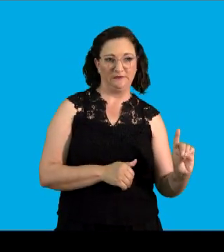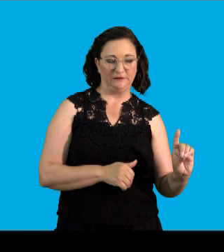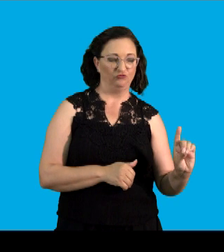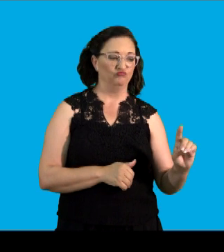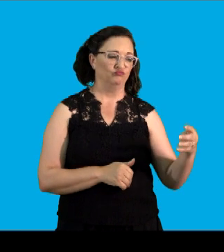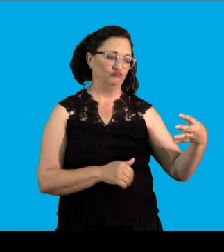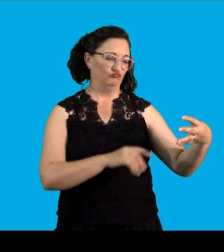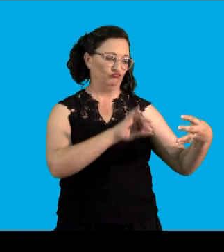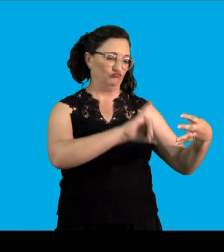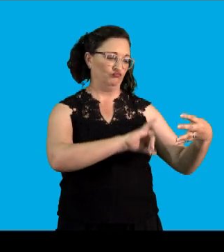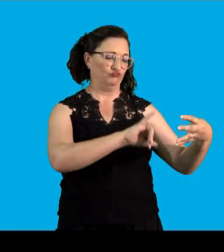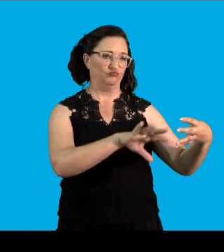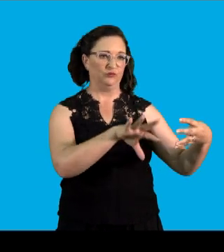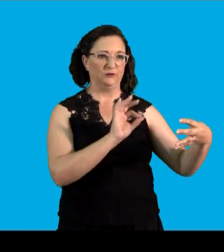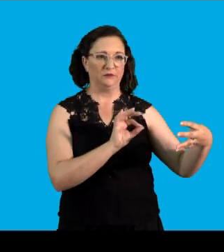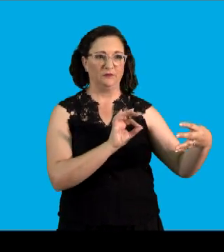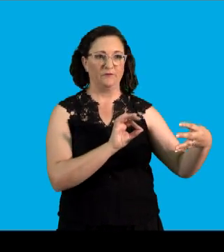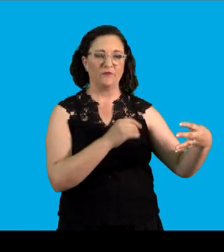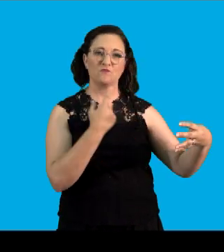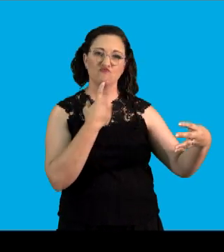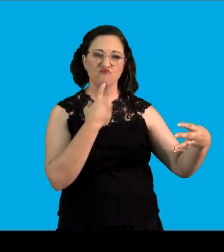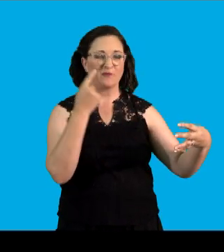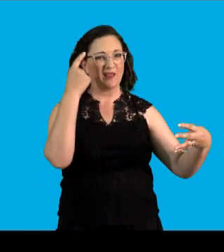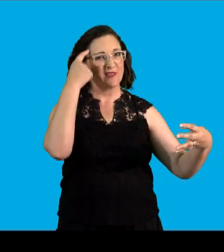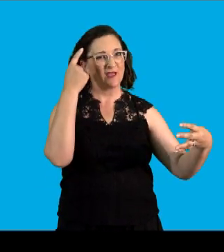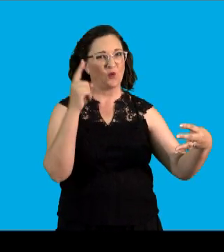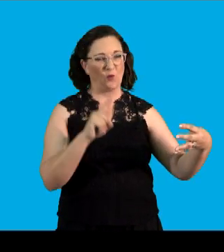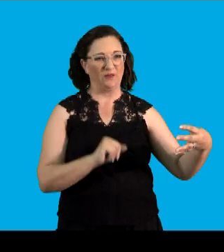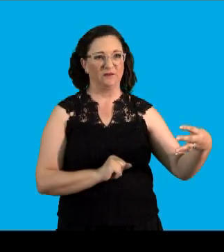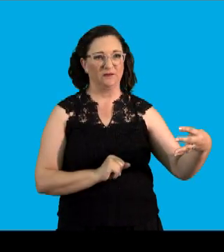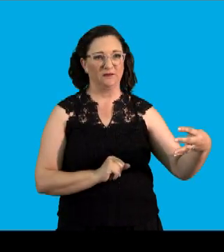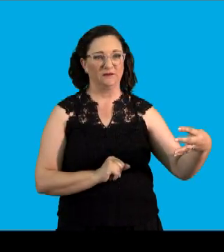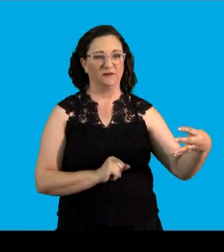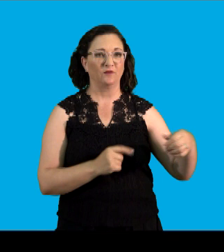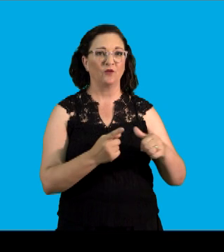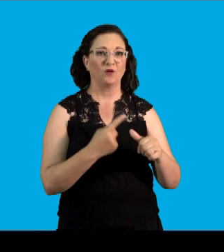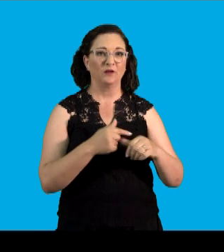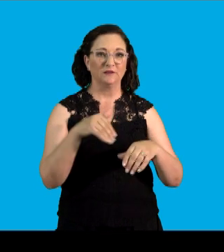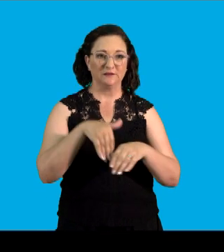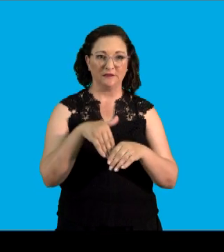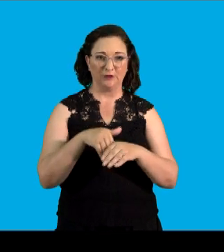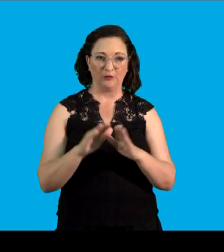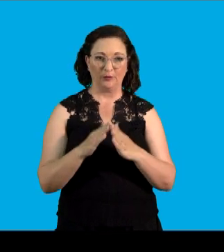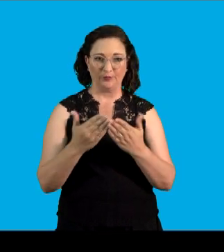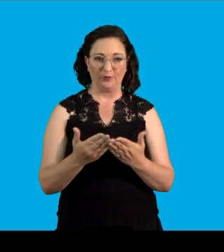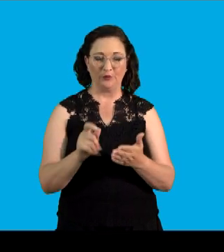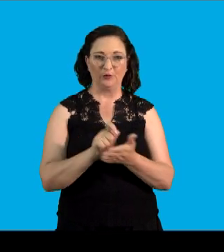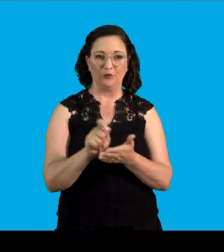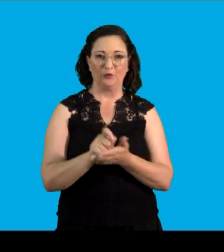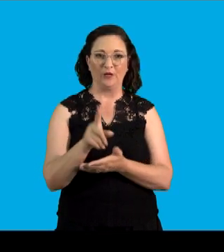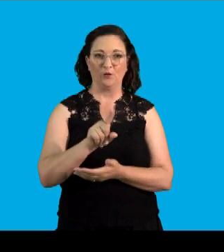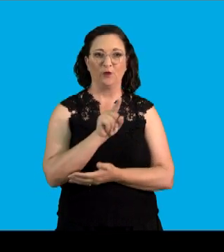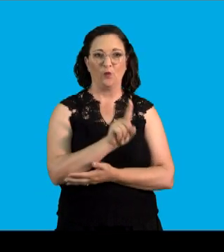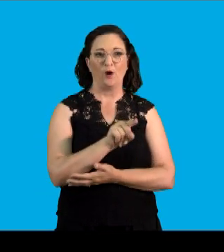by reading here, what do you think is the correct answer? So the first thing that you're going to do in your answer book, you'll then rewrite